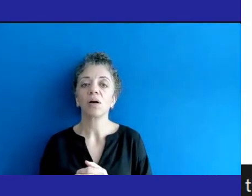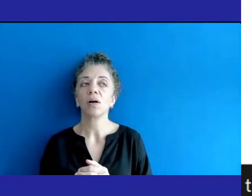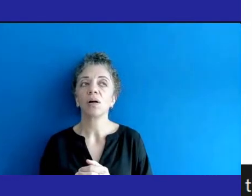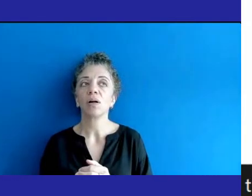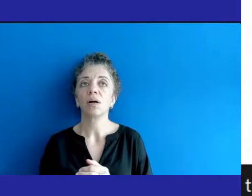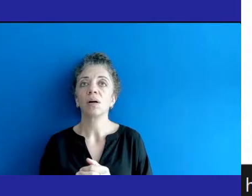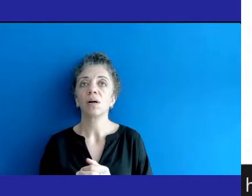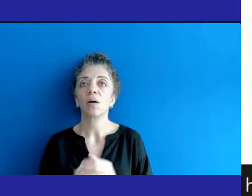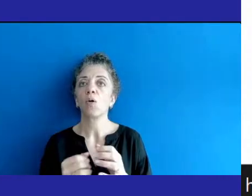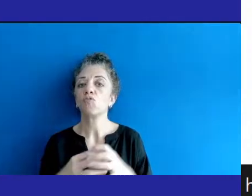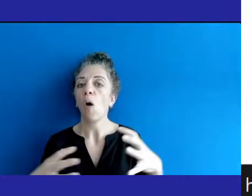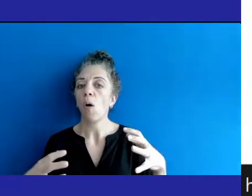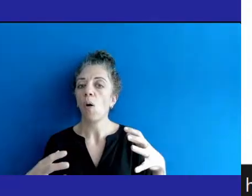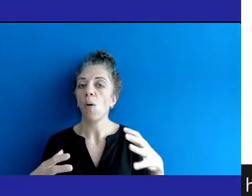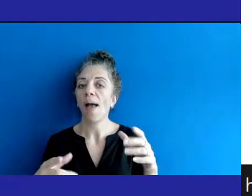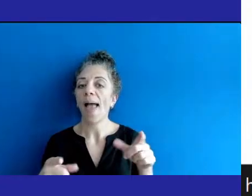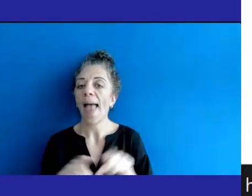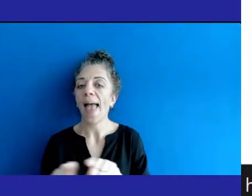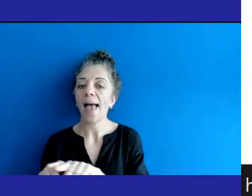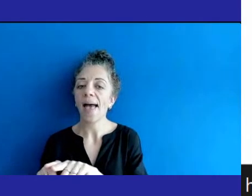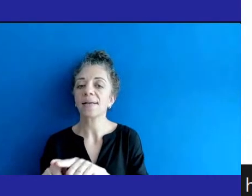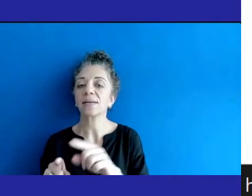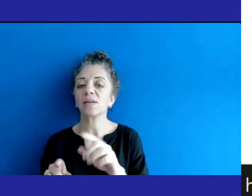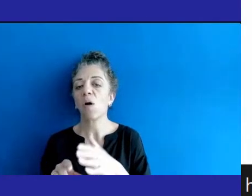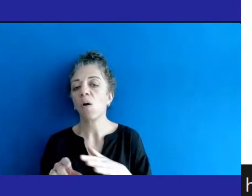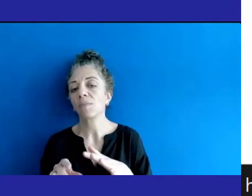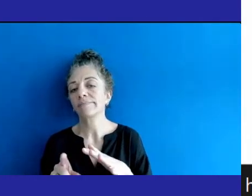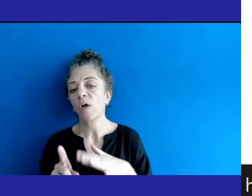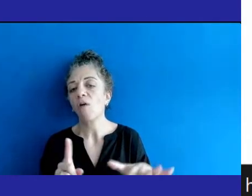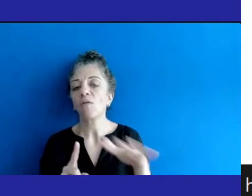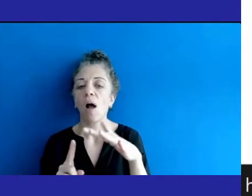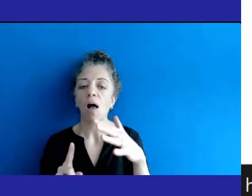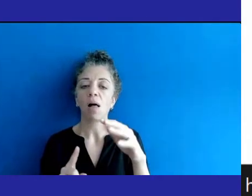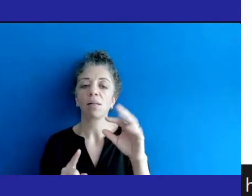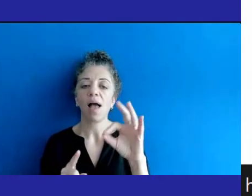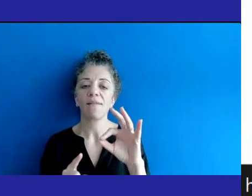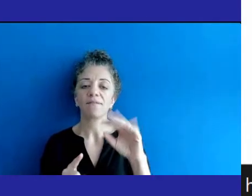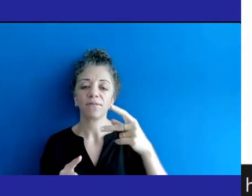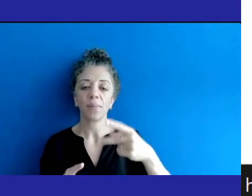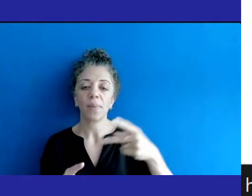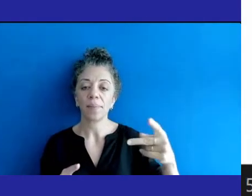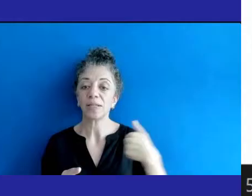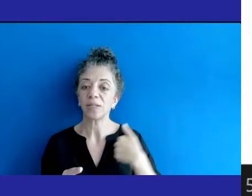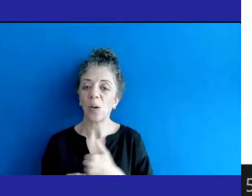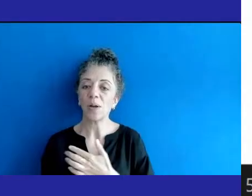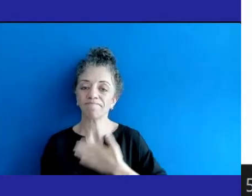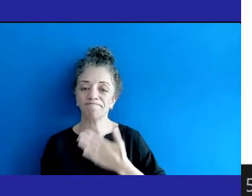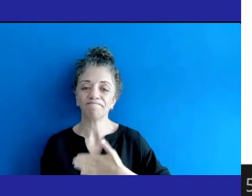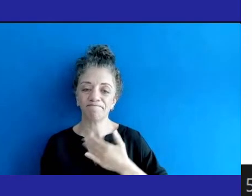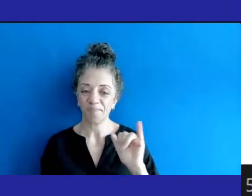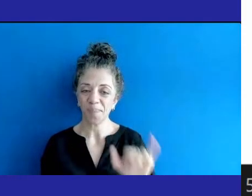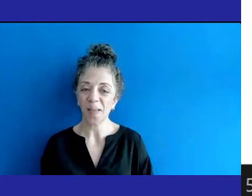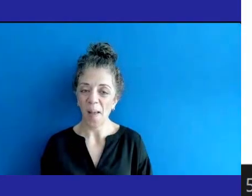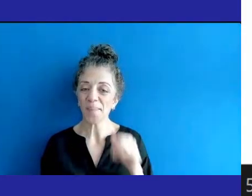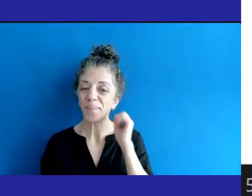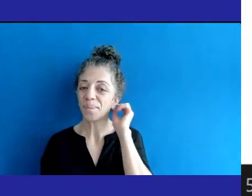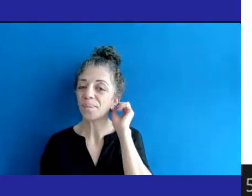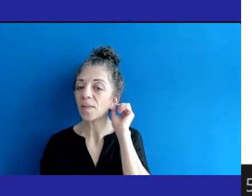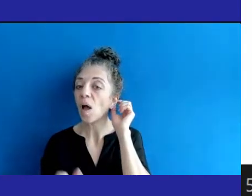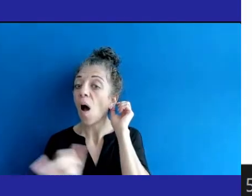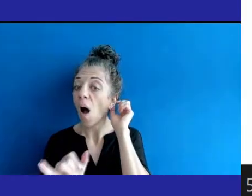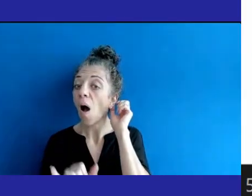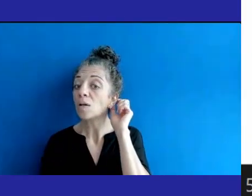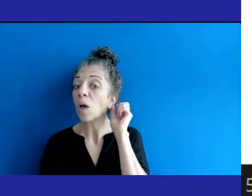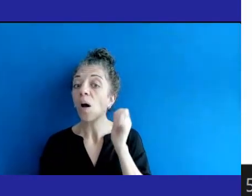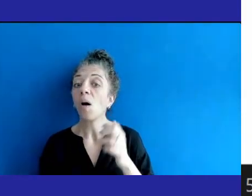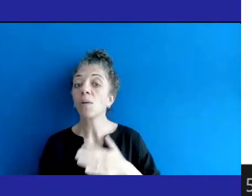overall FPP and PAGNY spend grows. So we're very pleased with that change, and also pleased to have the faculty practice